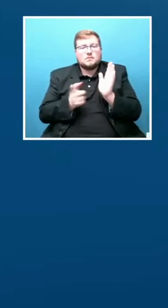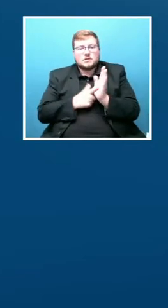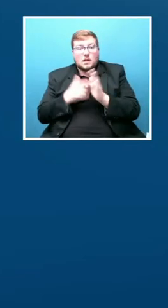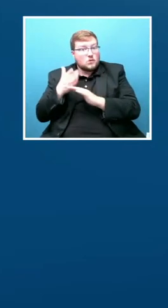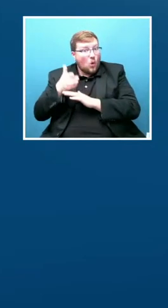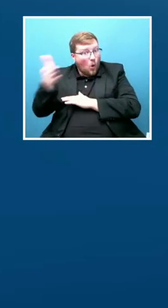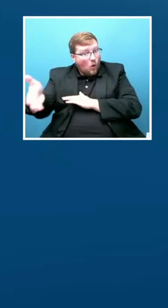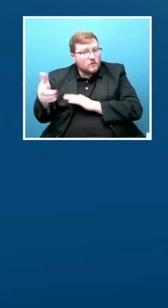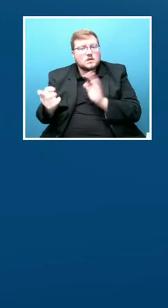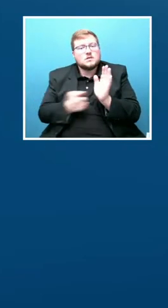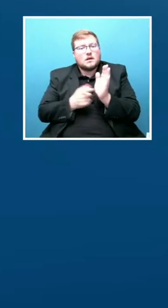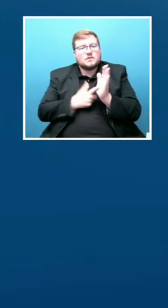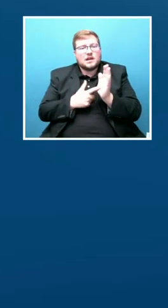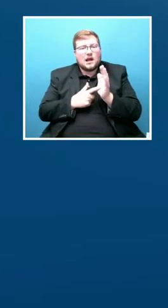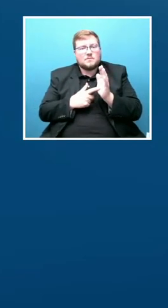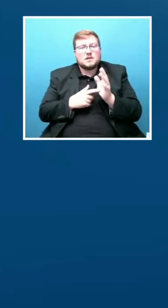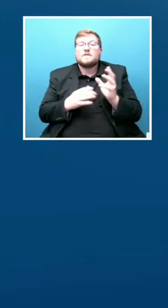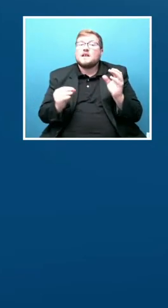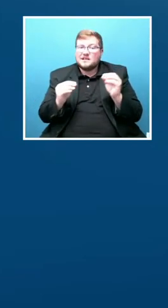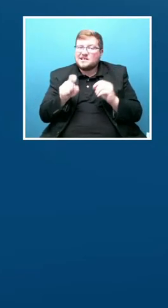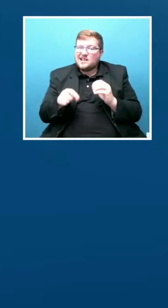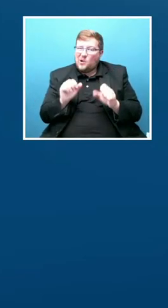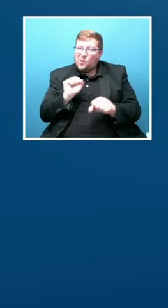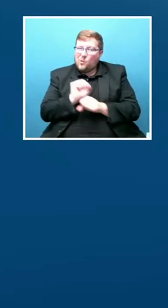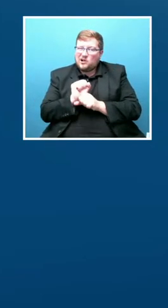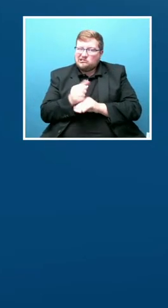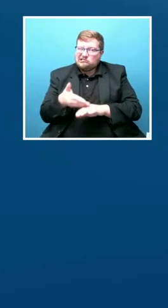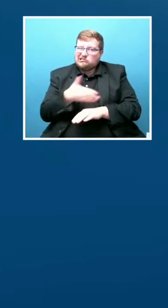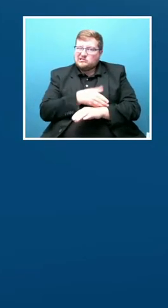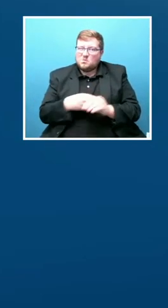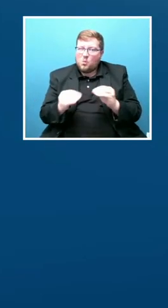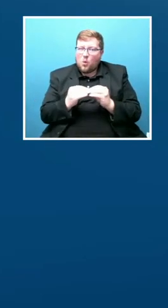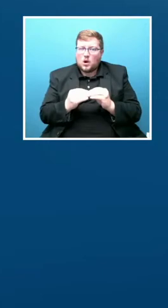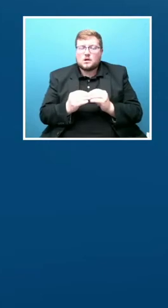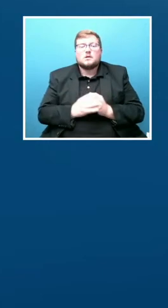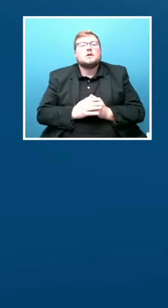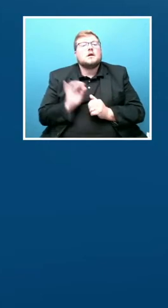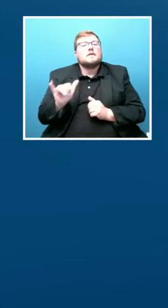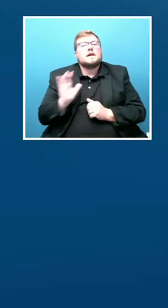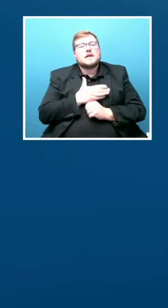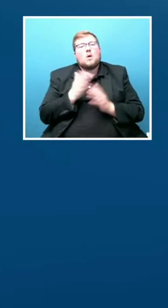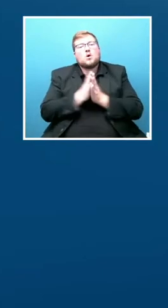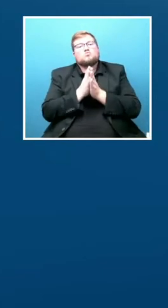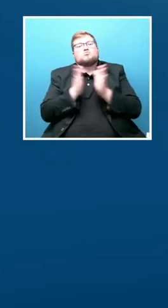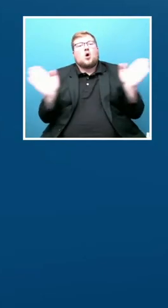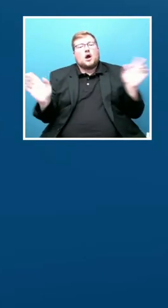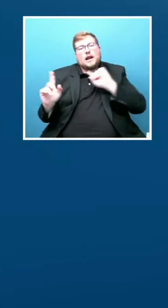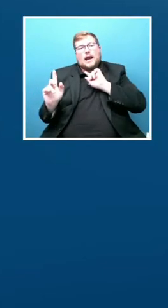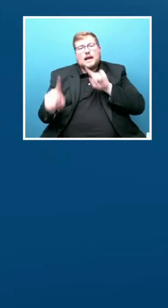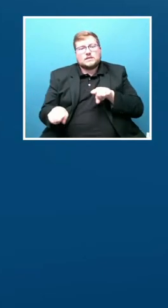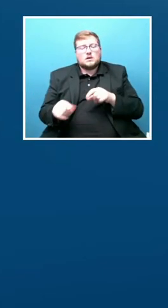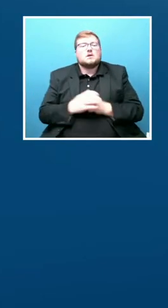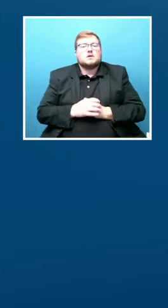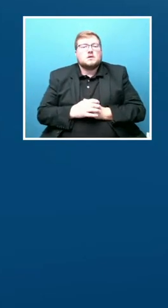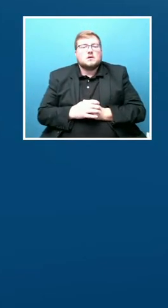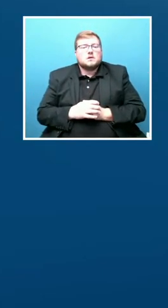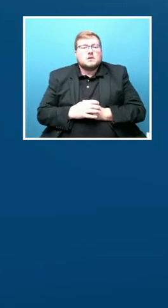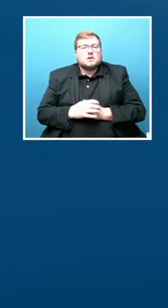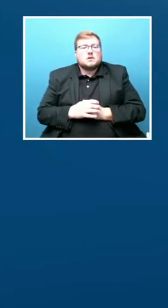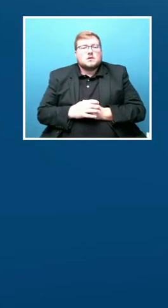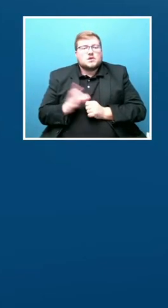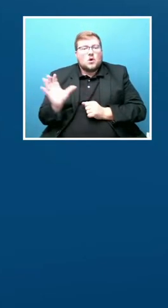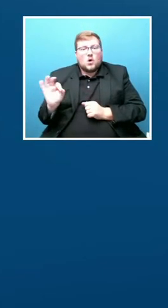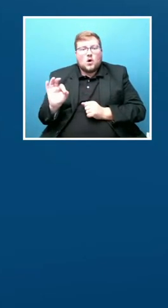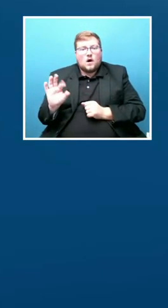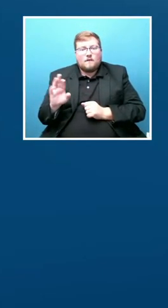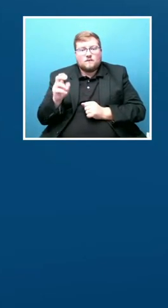and sometimes they have more work to do. So that's the broad brush of the answer. I'm sure Frank, who is my new favorite lawyer,